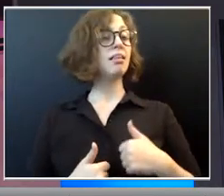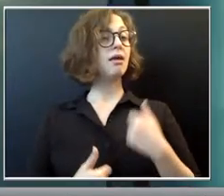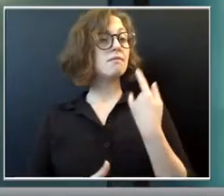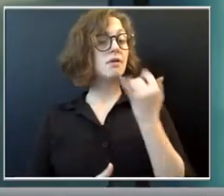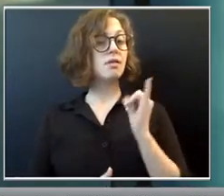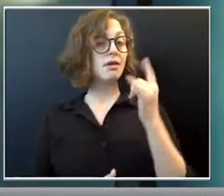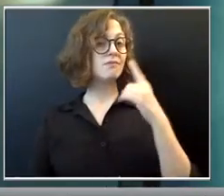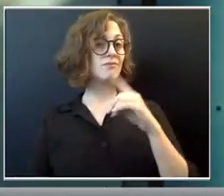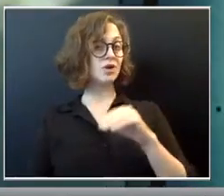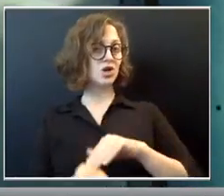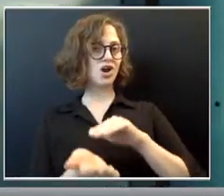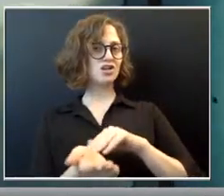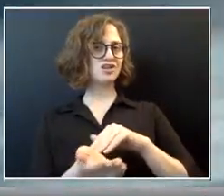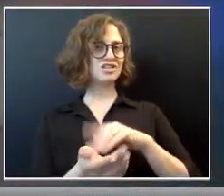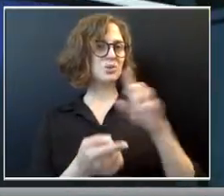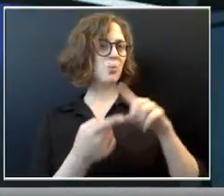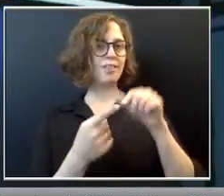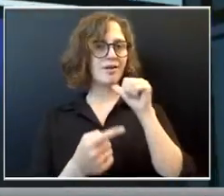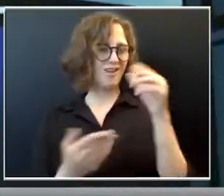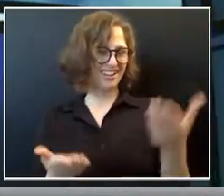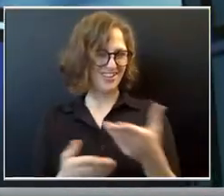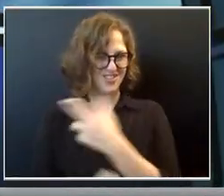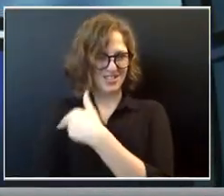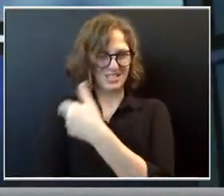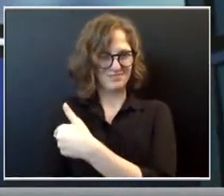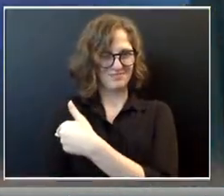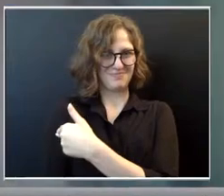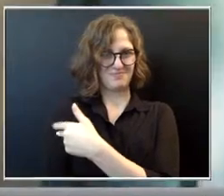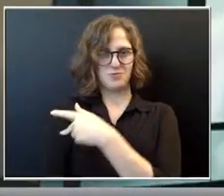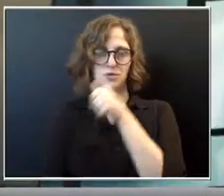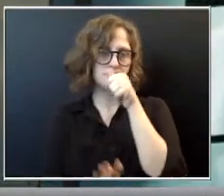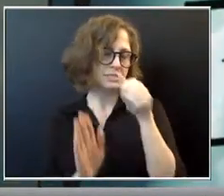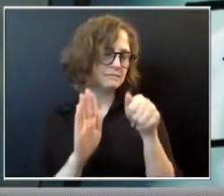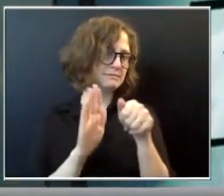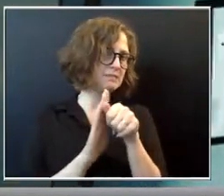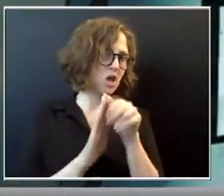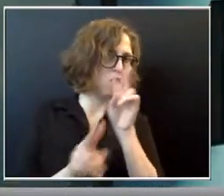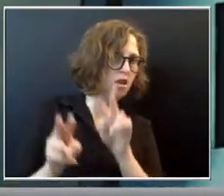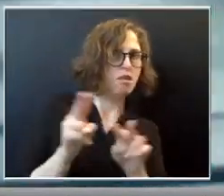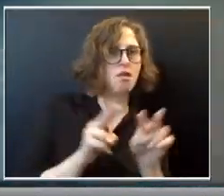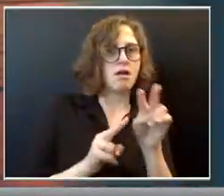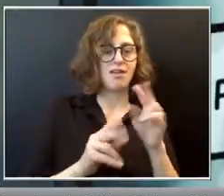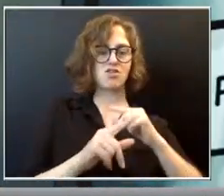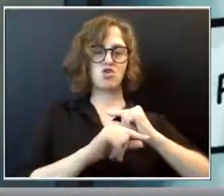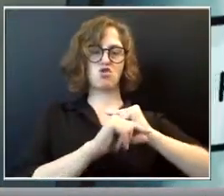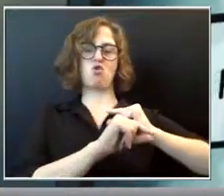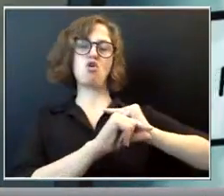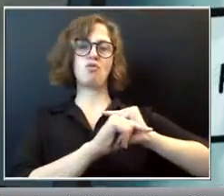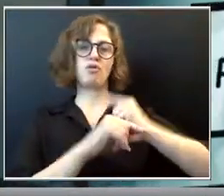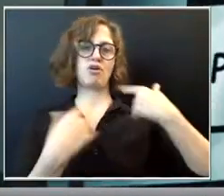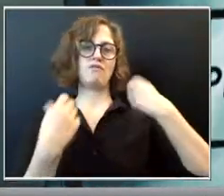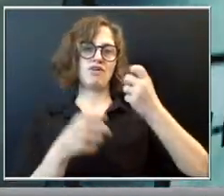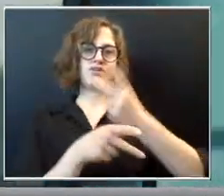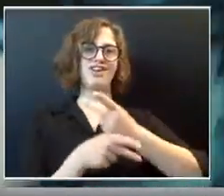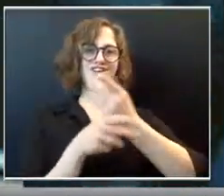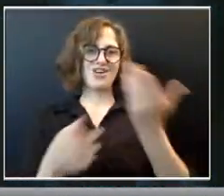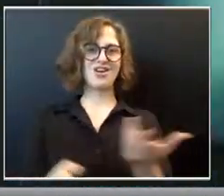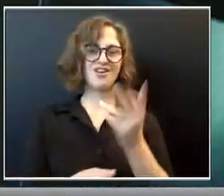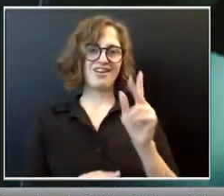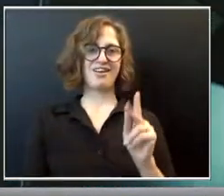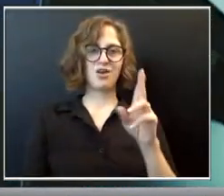hospital walls. Now for a secret look into the guardians of healthcare at the University of Kansas Health System, let's